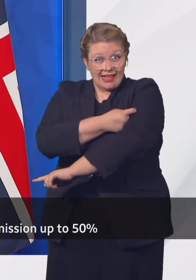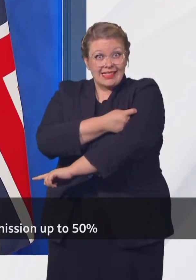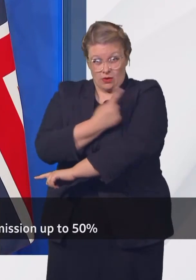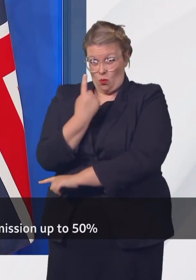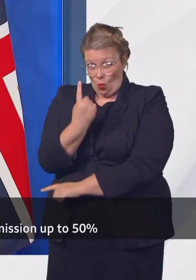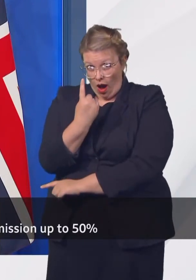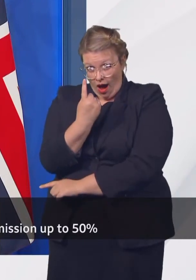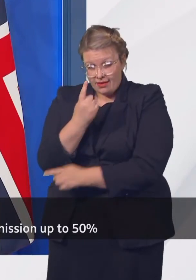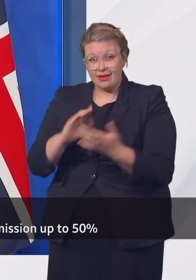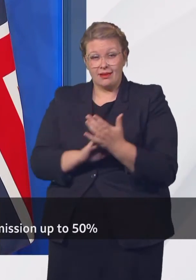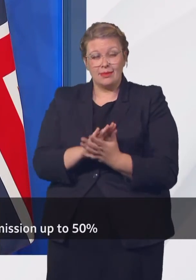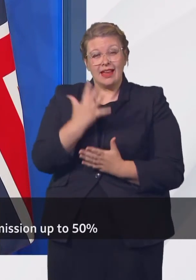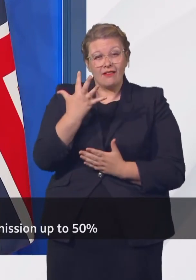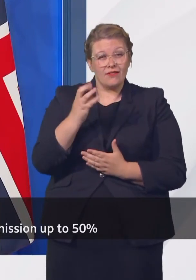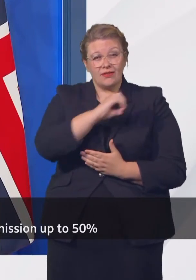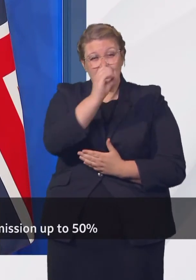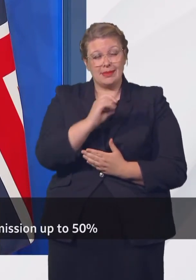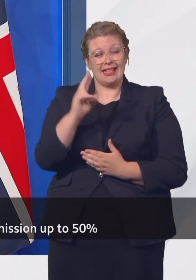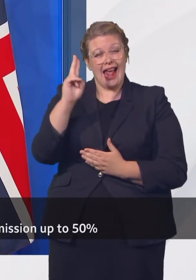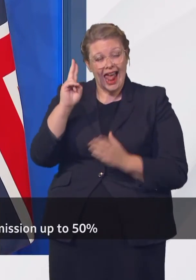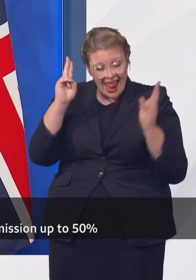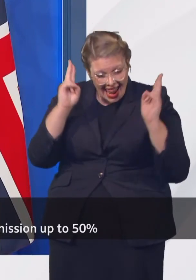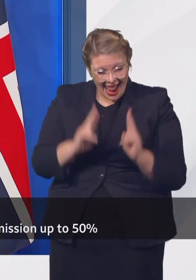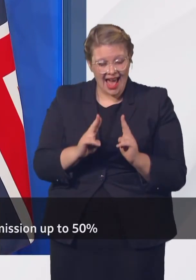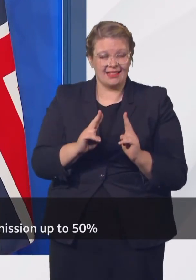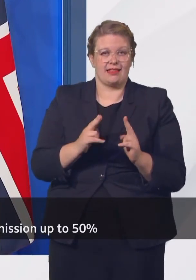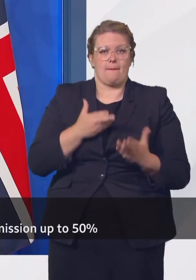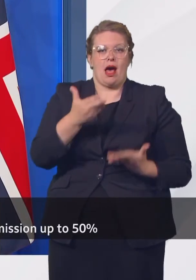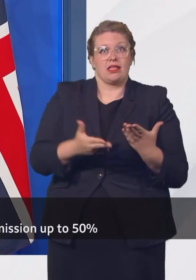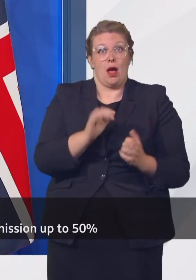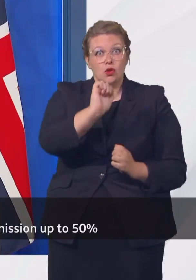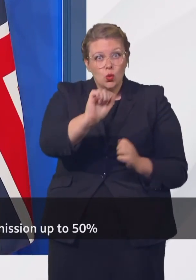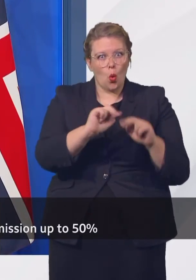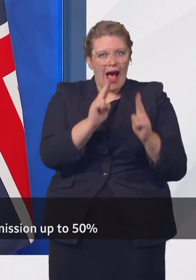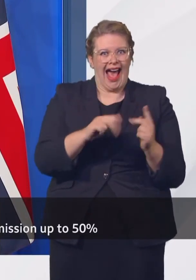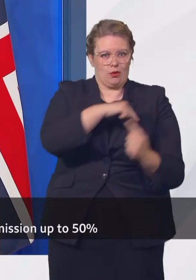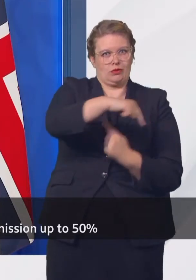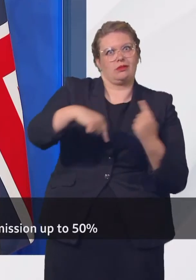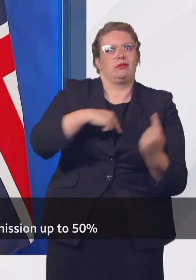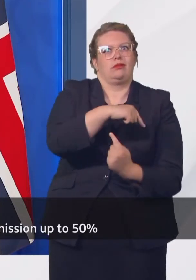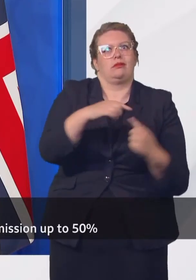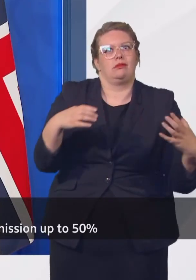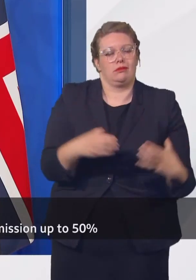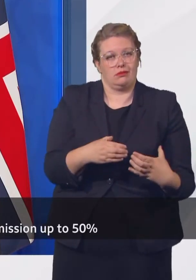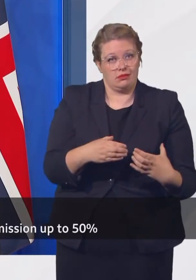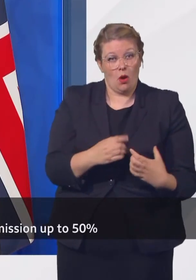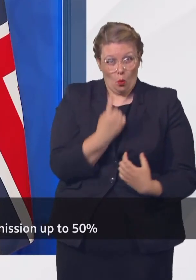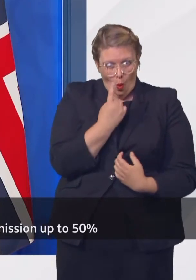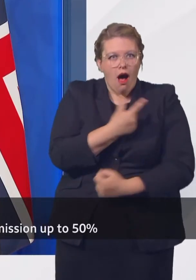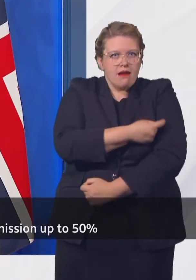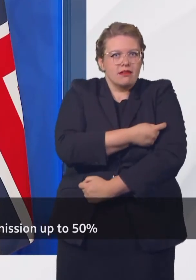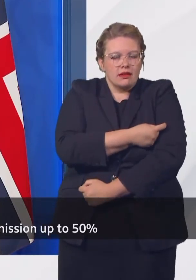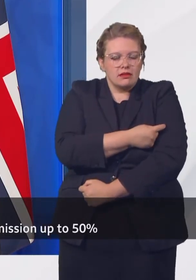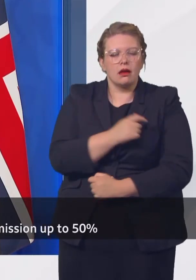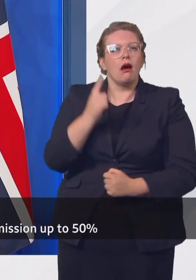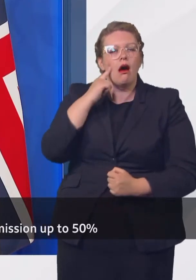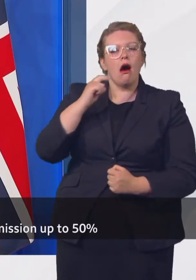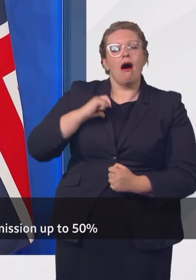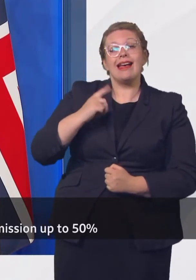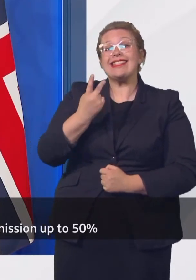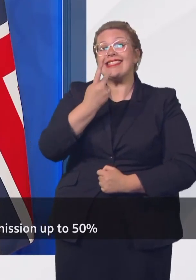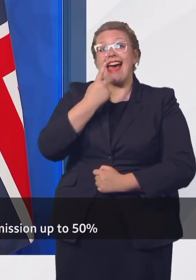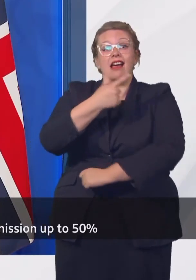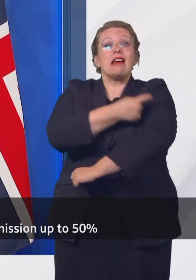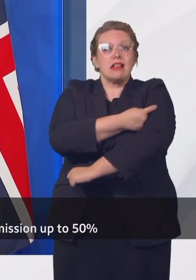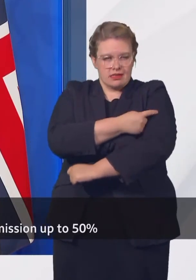live with. We expect the benefits to be even greater after 2 doses, and we're monitoring that carefully.